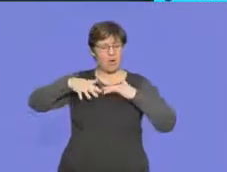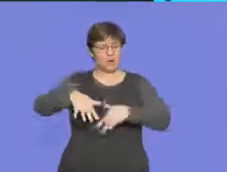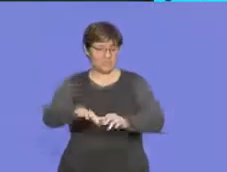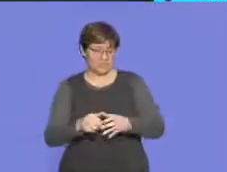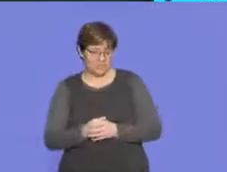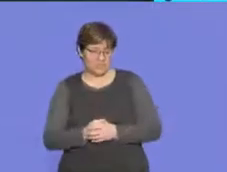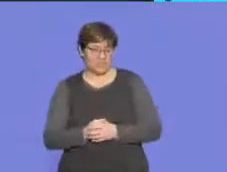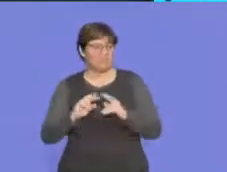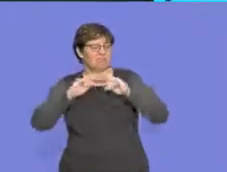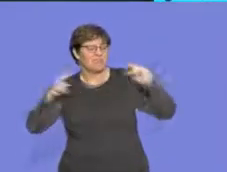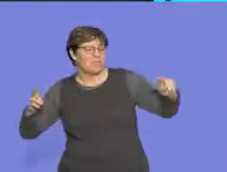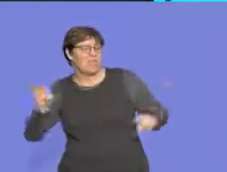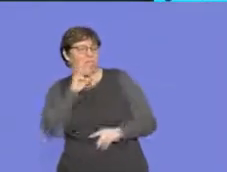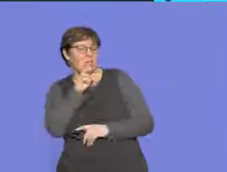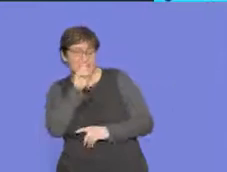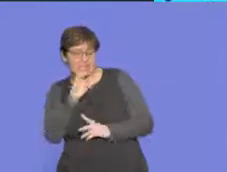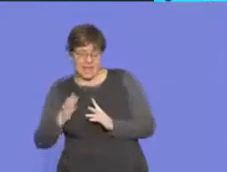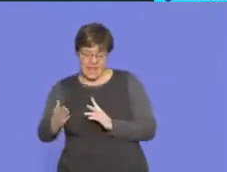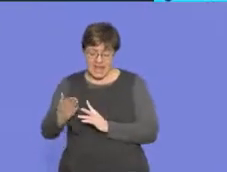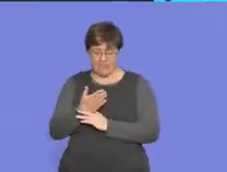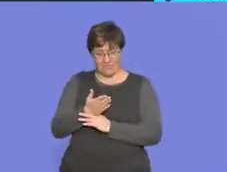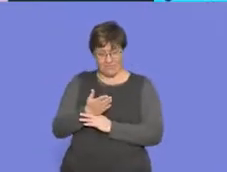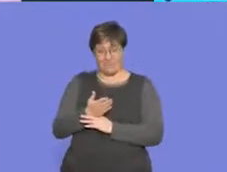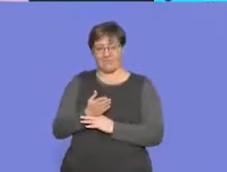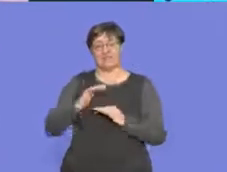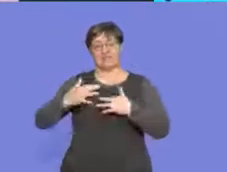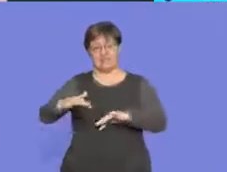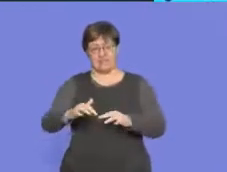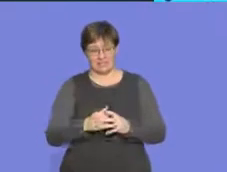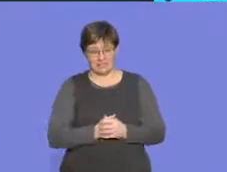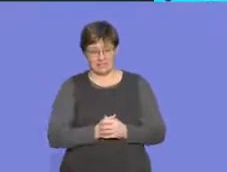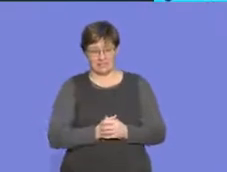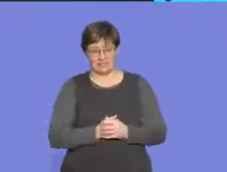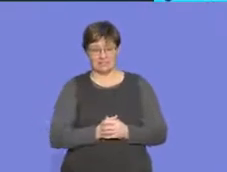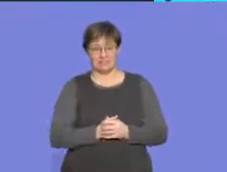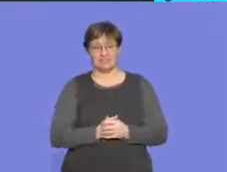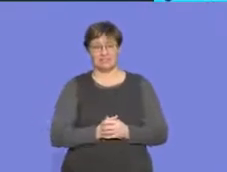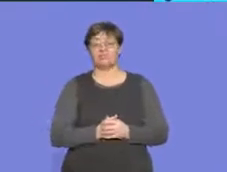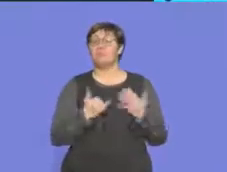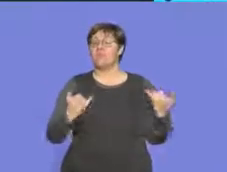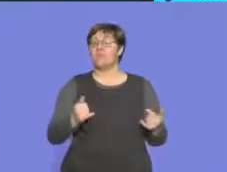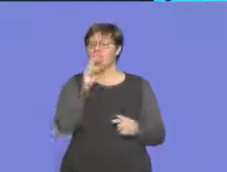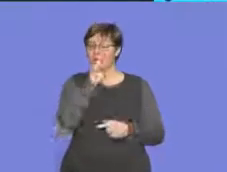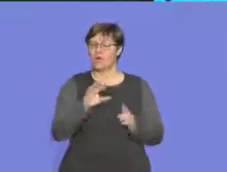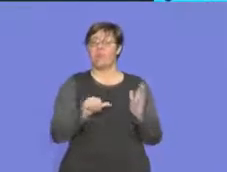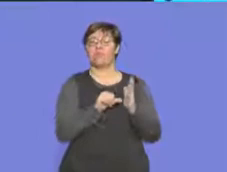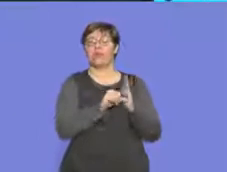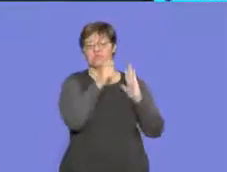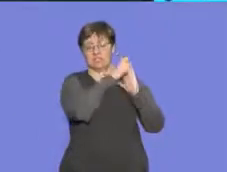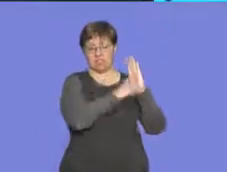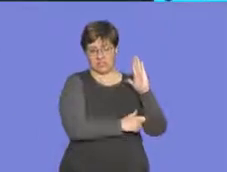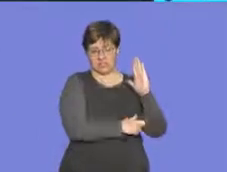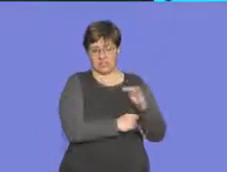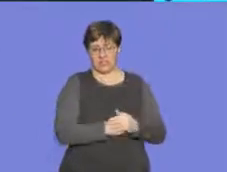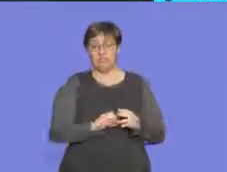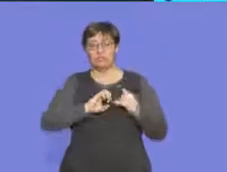of water that we see entering the seas. So as a wrap of this segment, guys, we've looked at some important terminology. We've